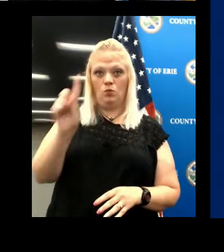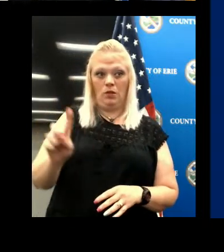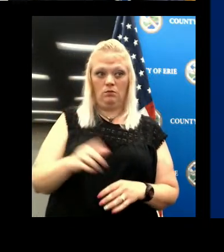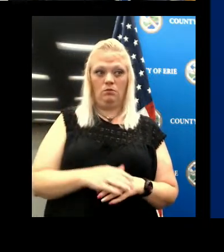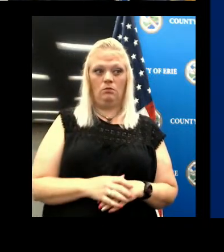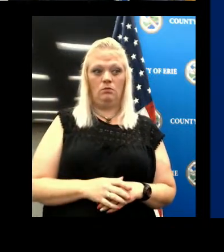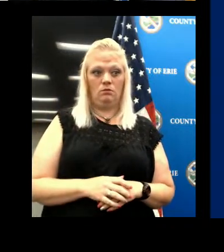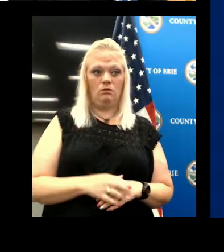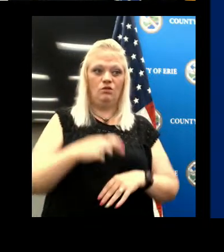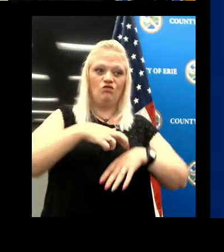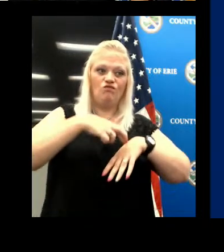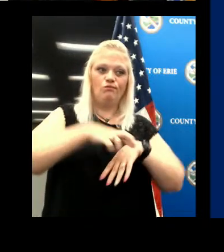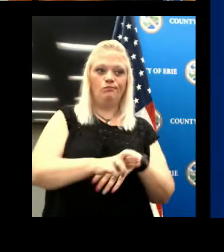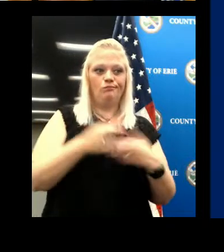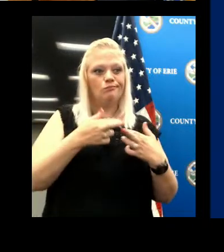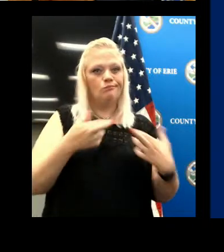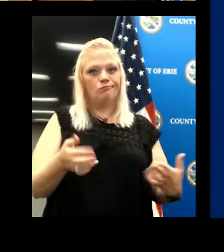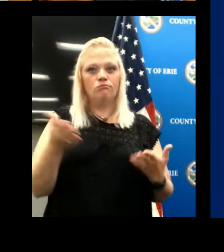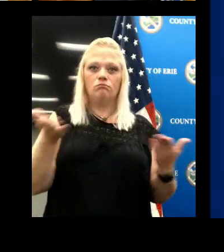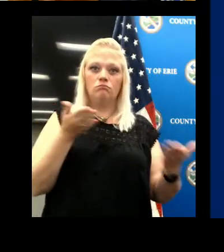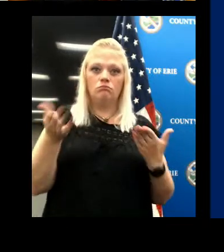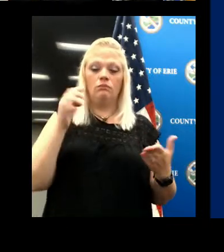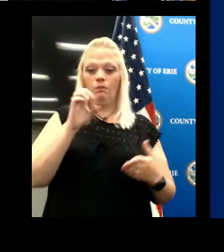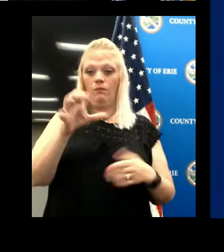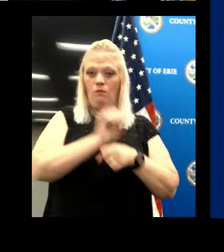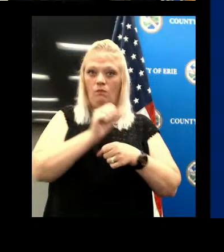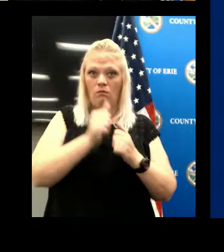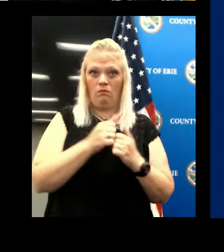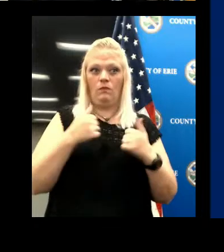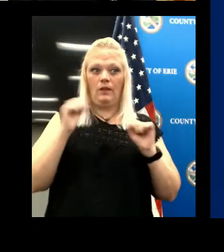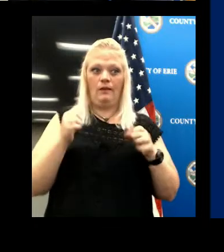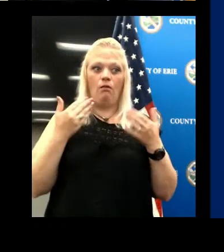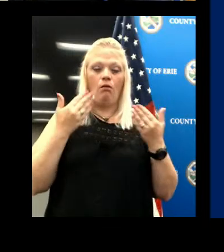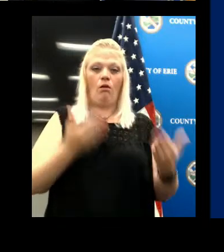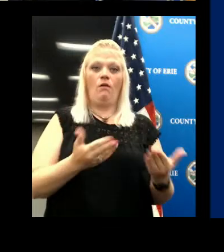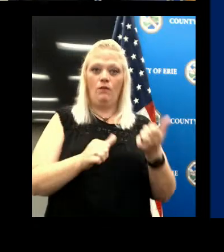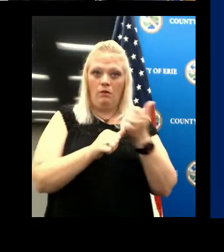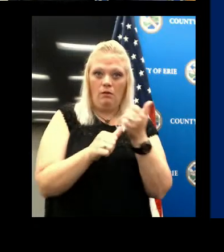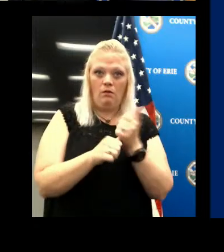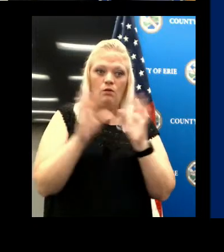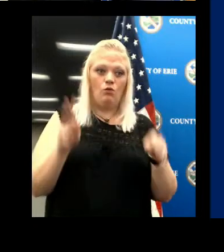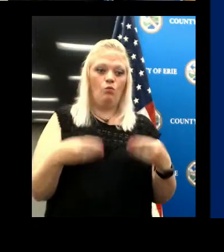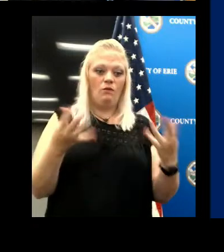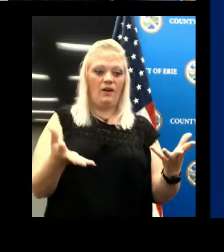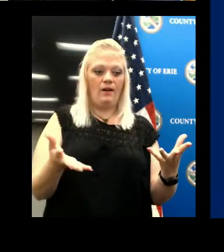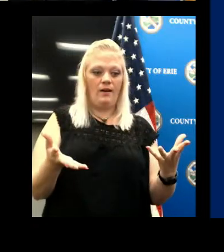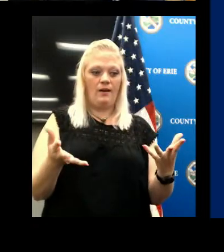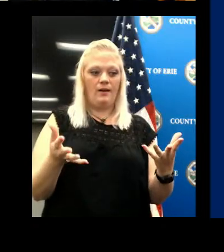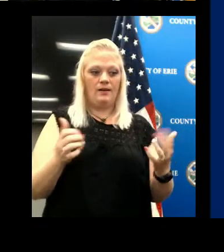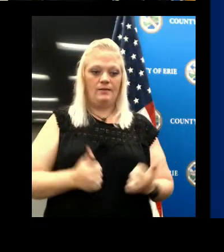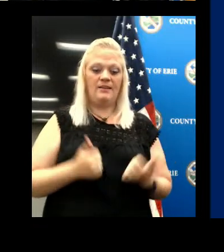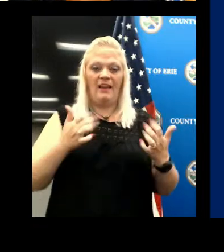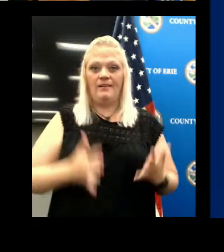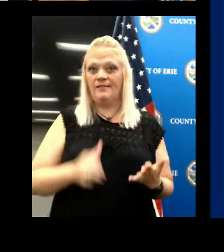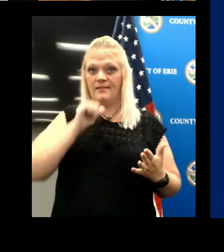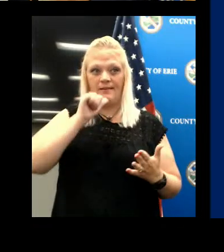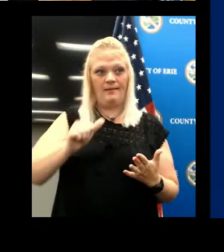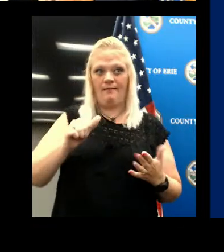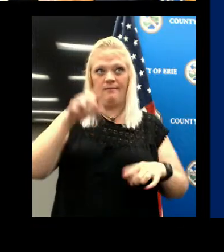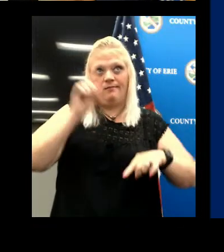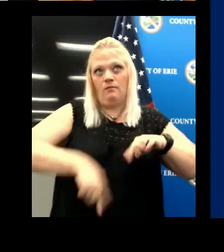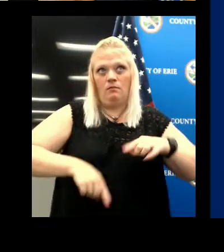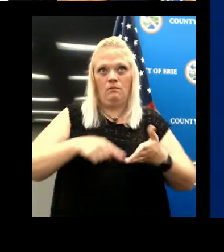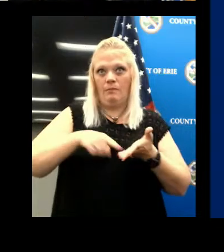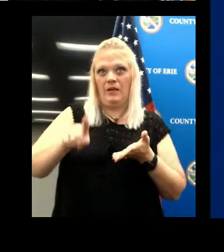reference service that Erie County is working with that can offer assistance and provide tenants who have not been able to pay their